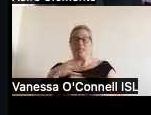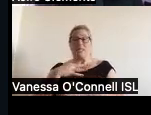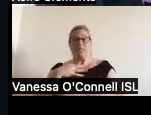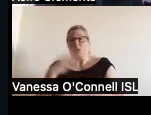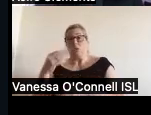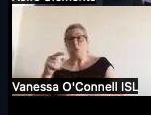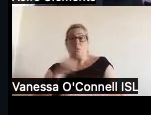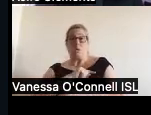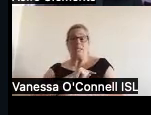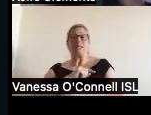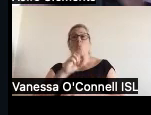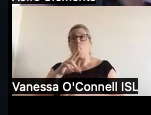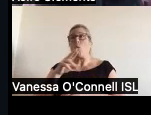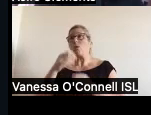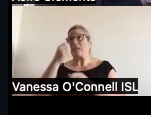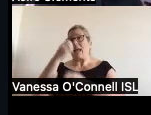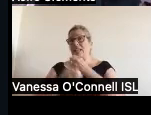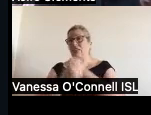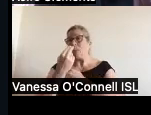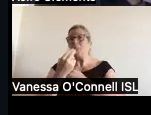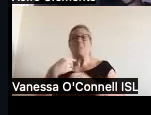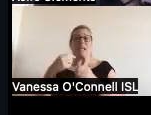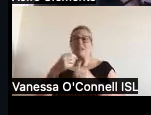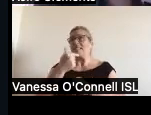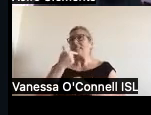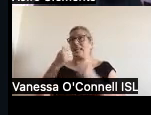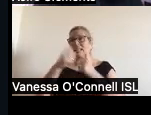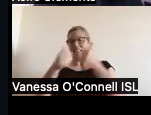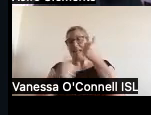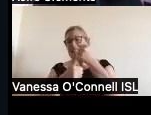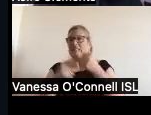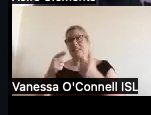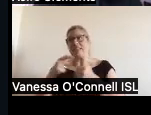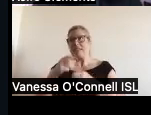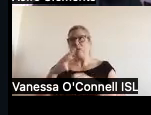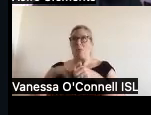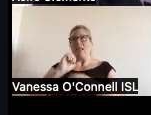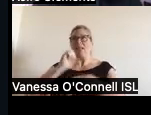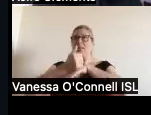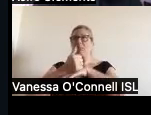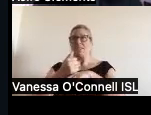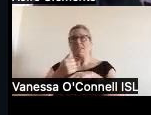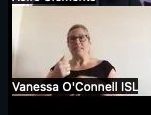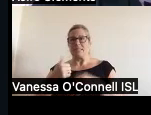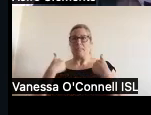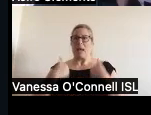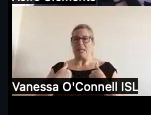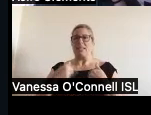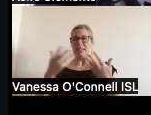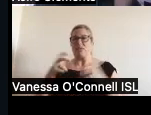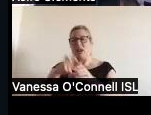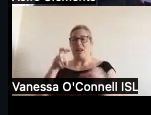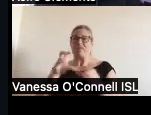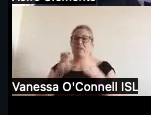as secondary candidates to well-established male colleagues, actually have left their parties now and will be running again, which is really,